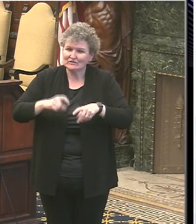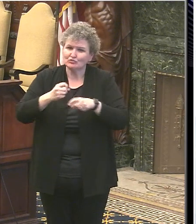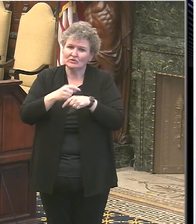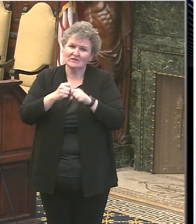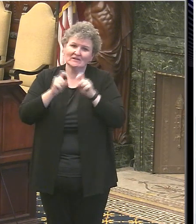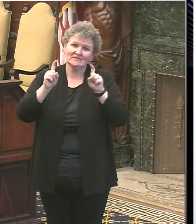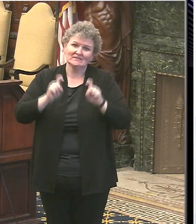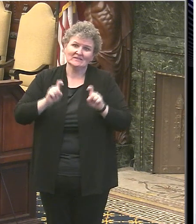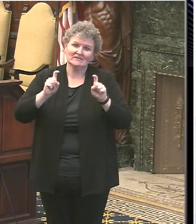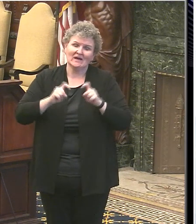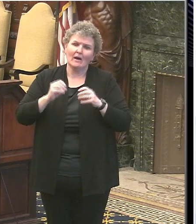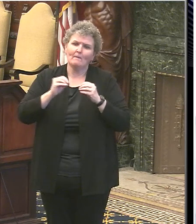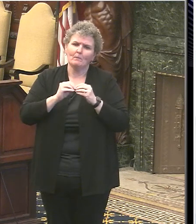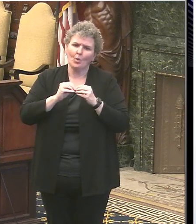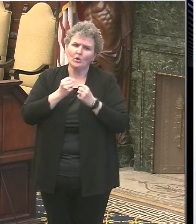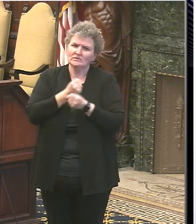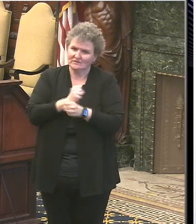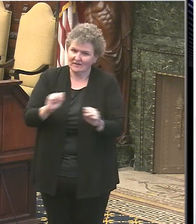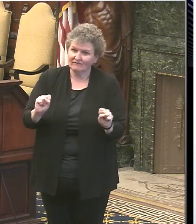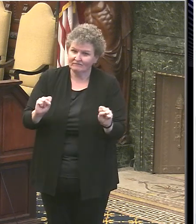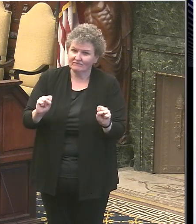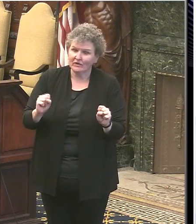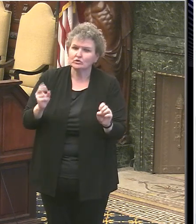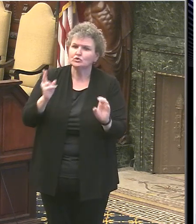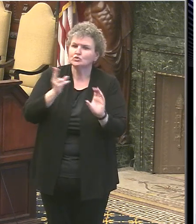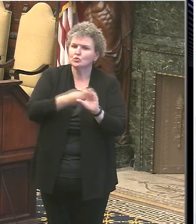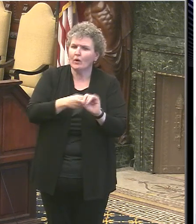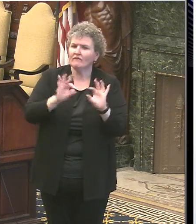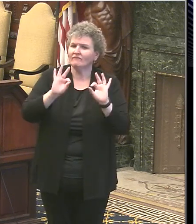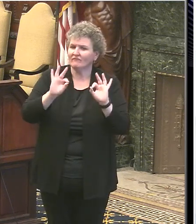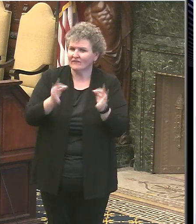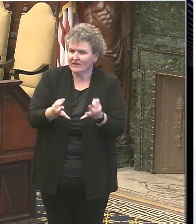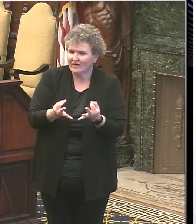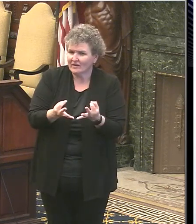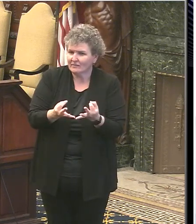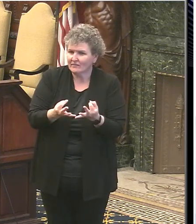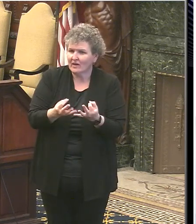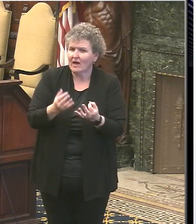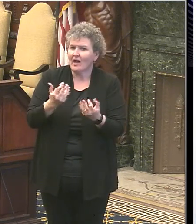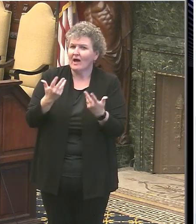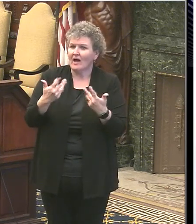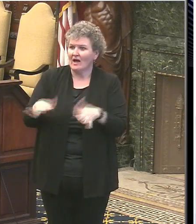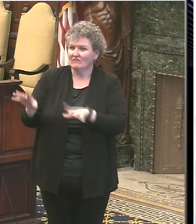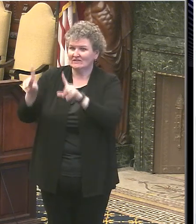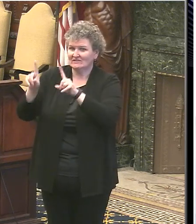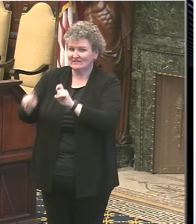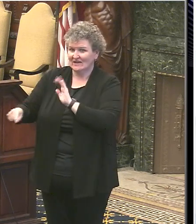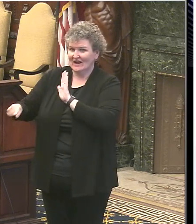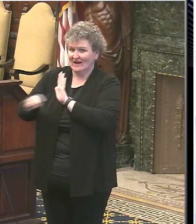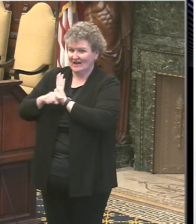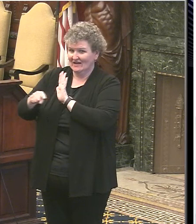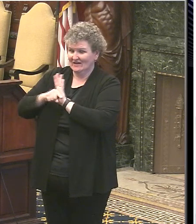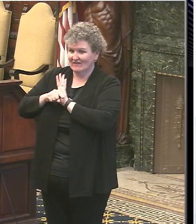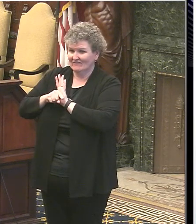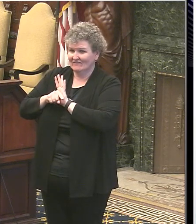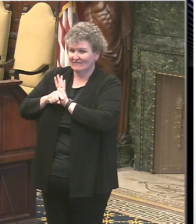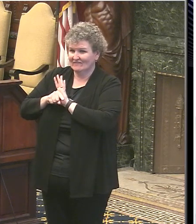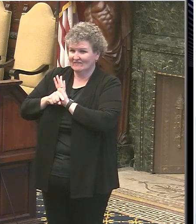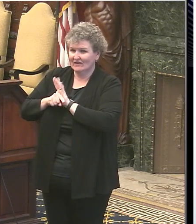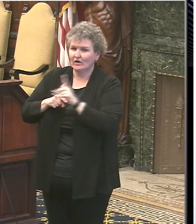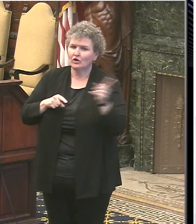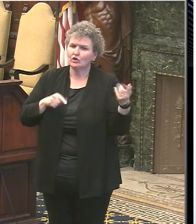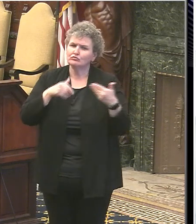somewhat safer to be with family members for the holiday. Can you address a negative test and how that is